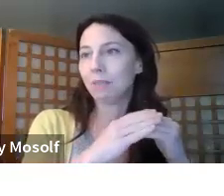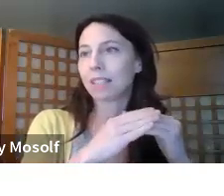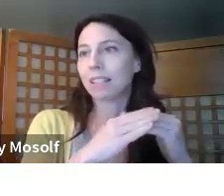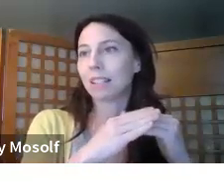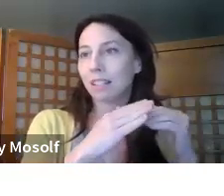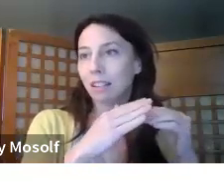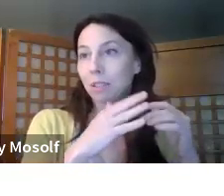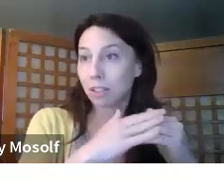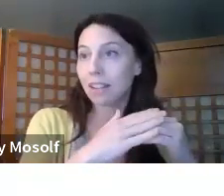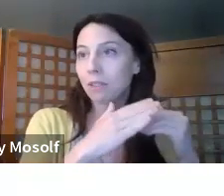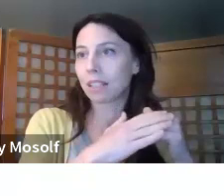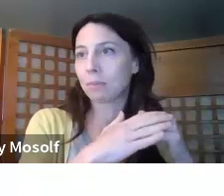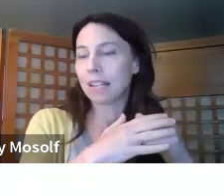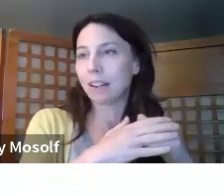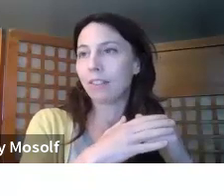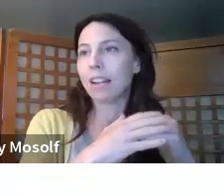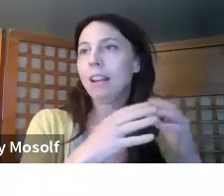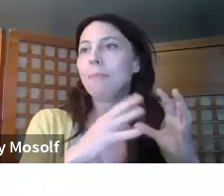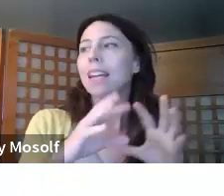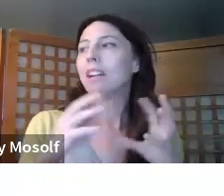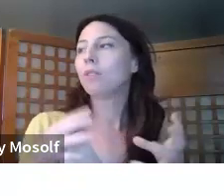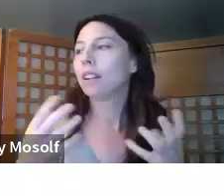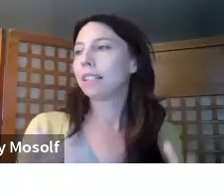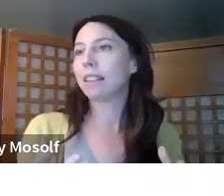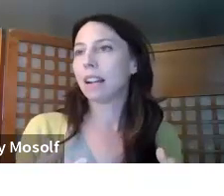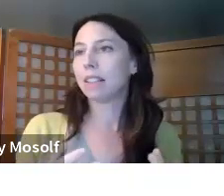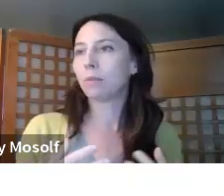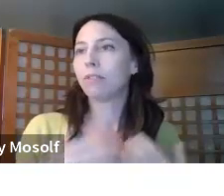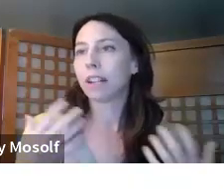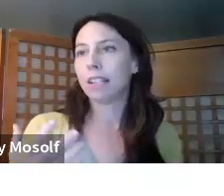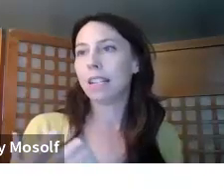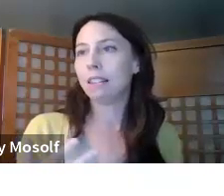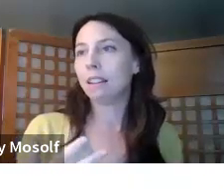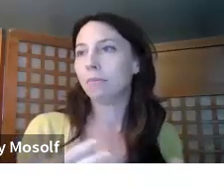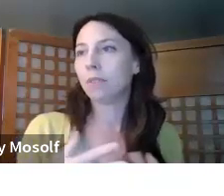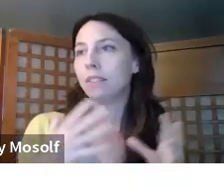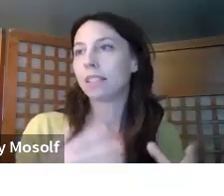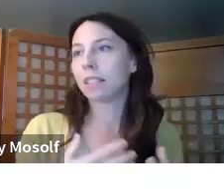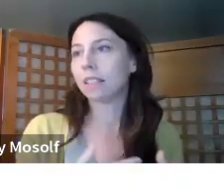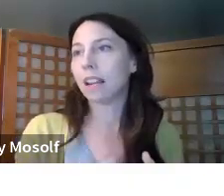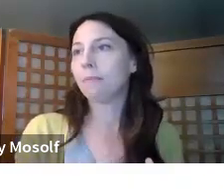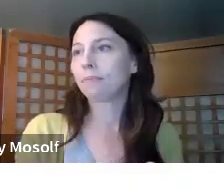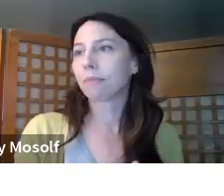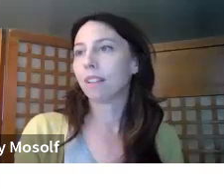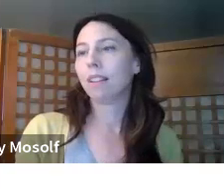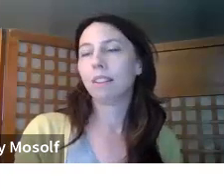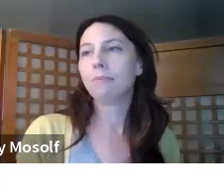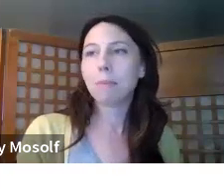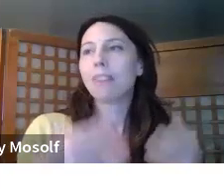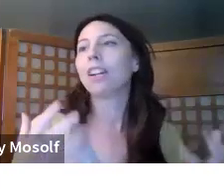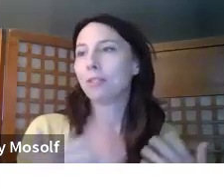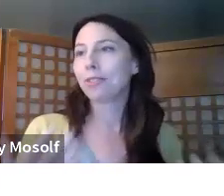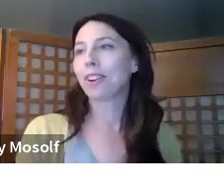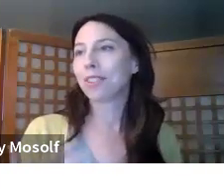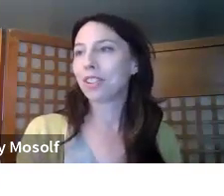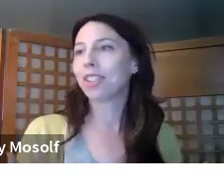serious safety risk has been identified. And I don't know that I saw that as reflected in the synthesis, as I maybe